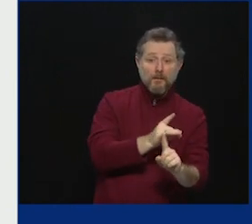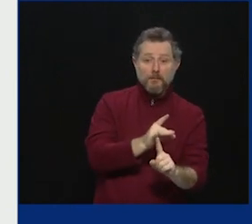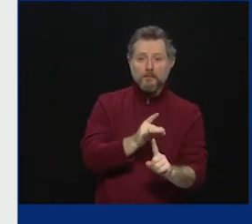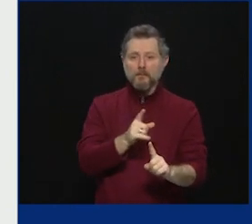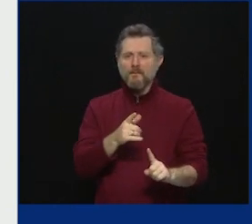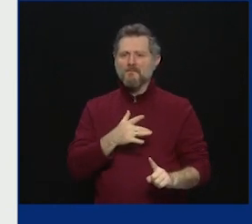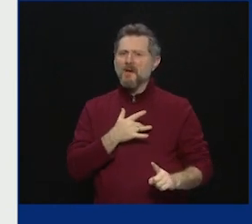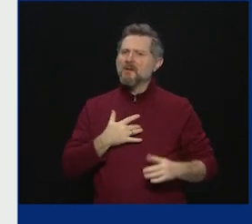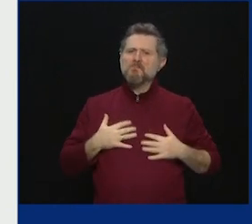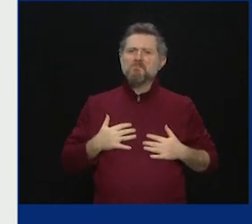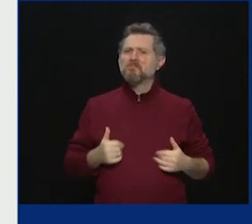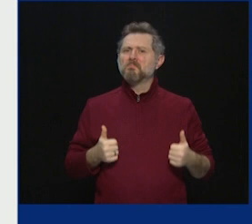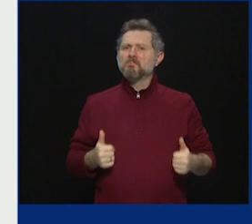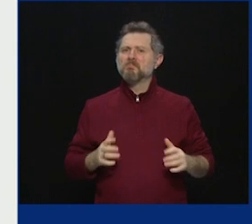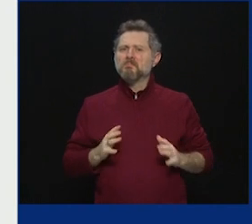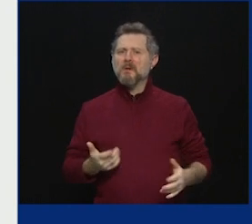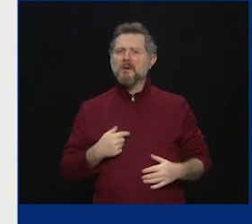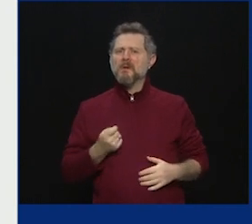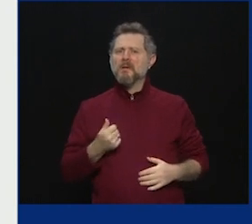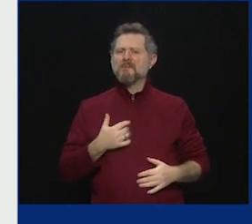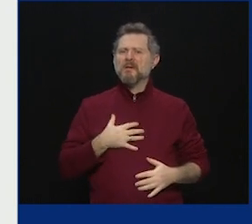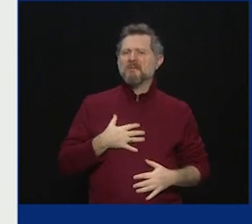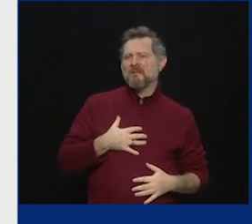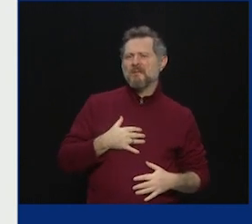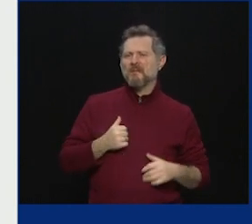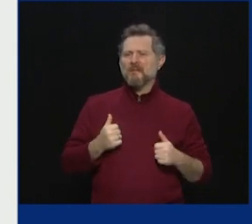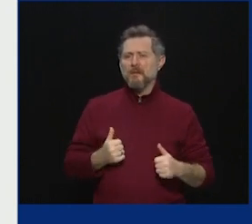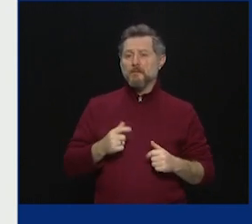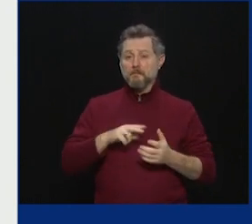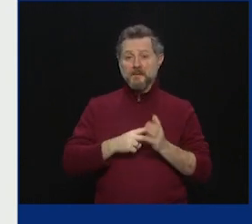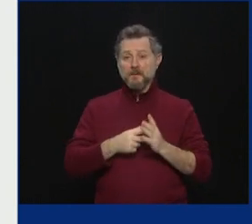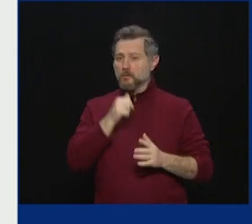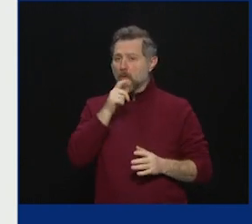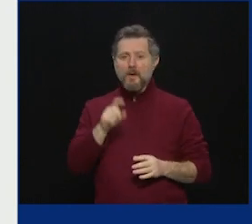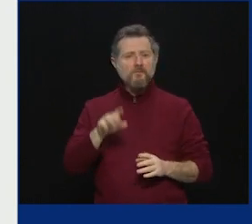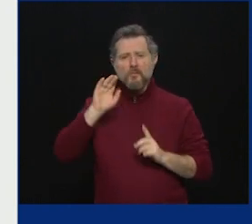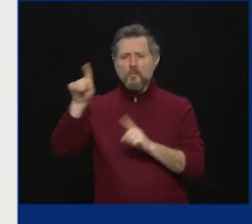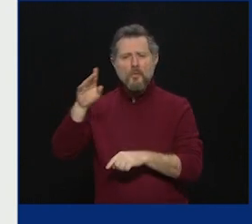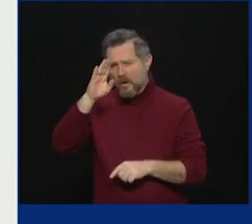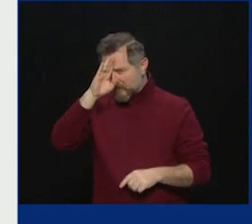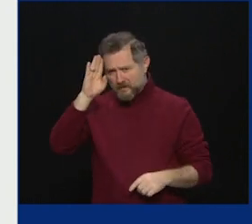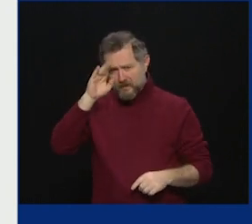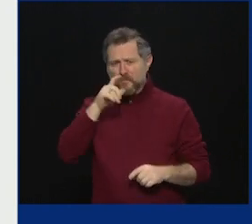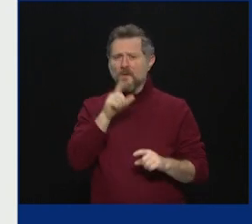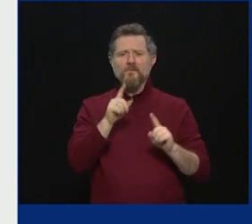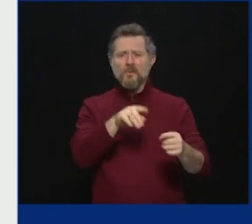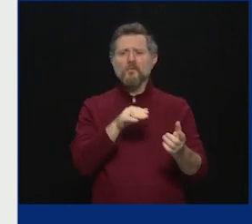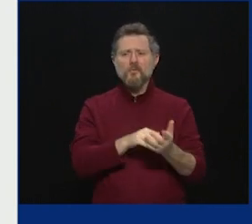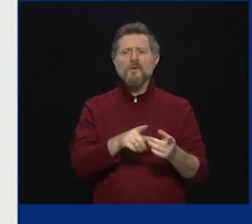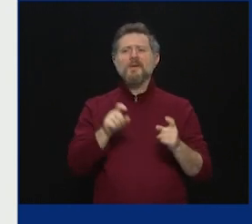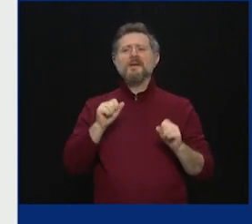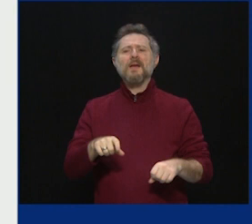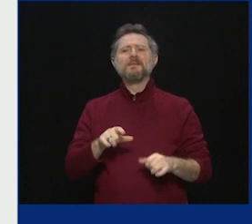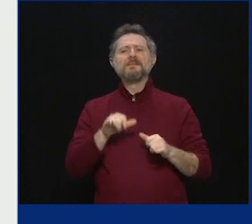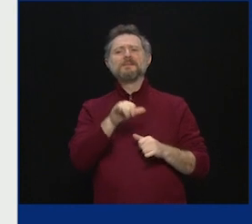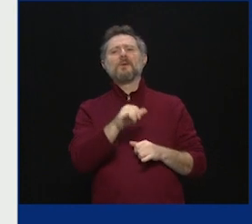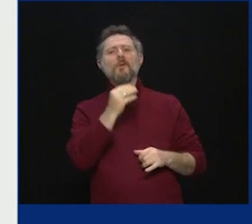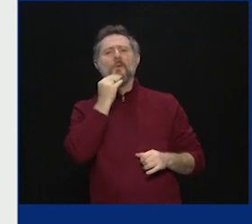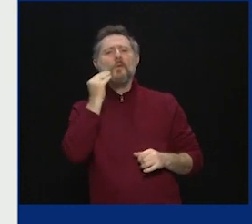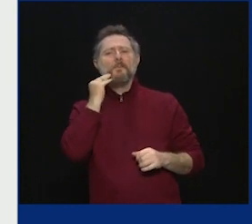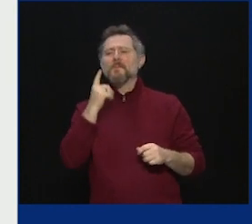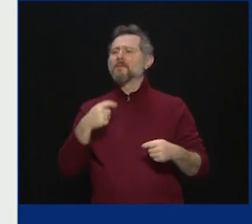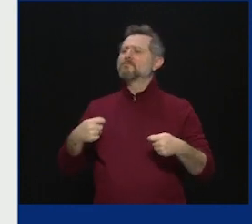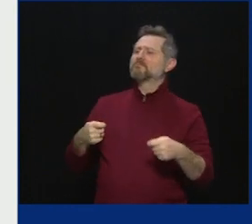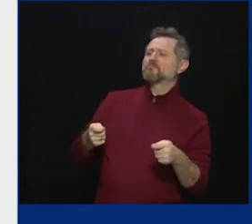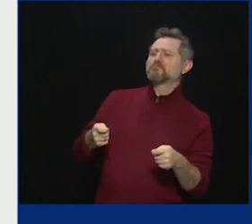very mild symptoms that won't require them to go to a hospital or even see a doctor. They can be managed at home. But we'll still see